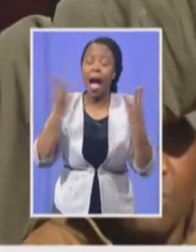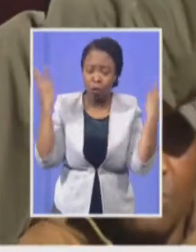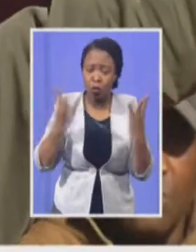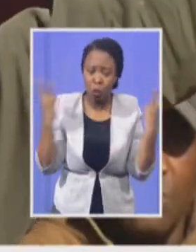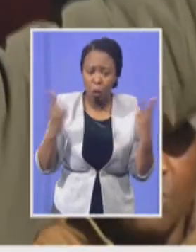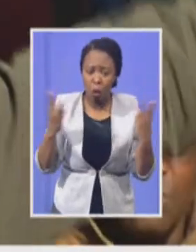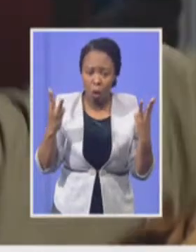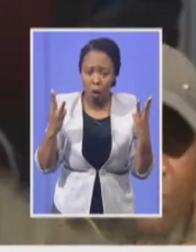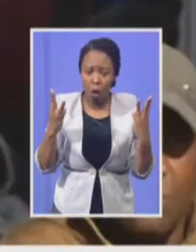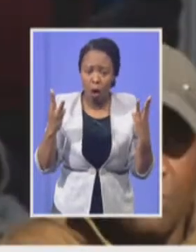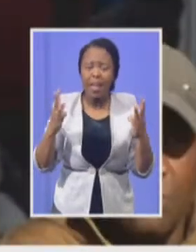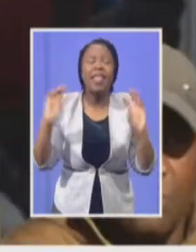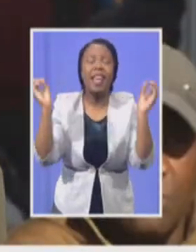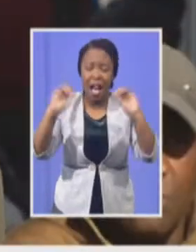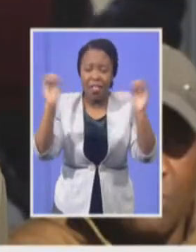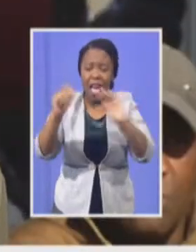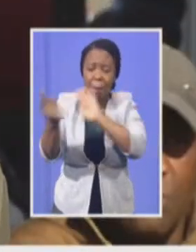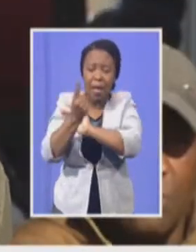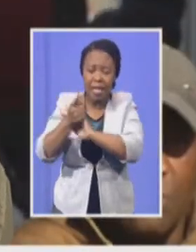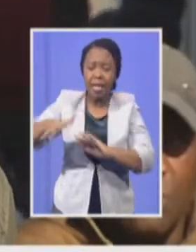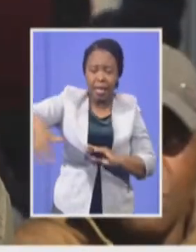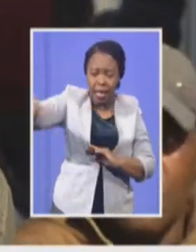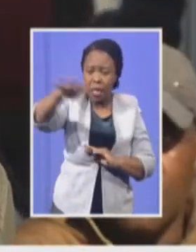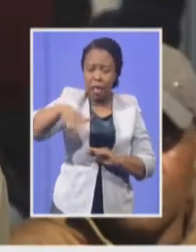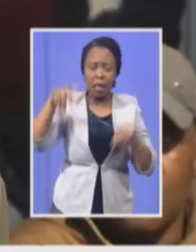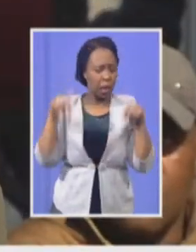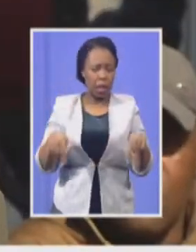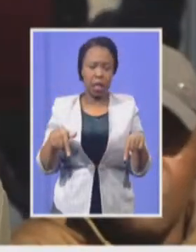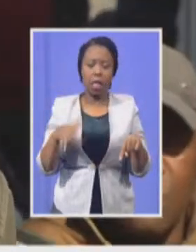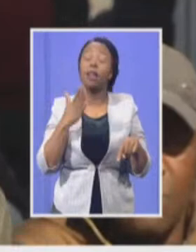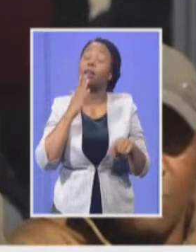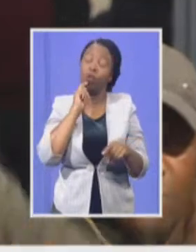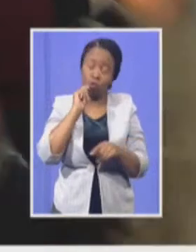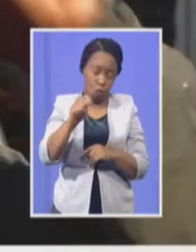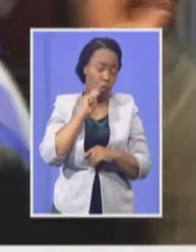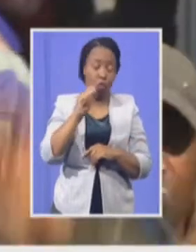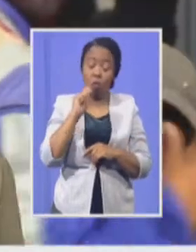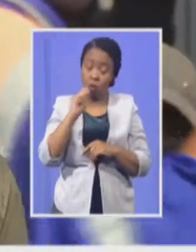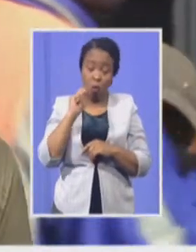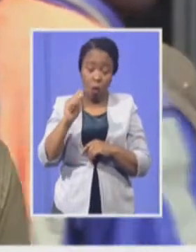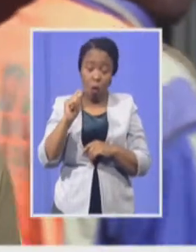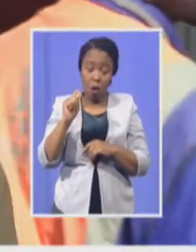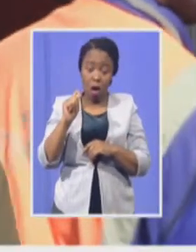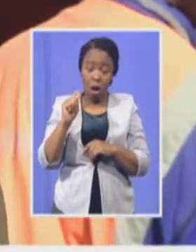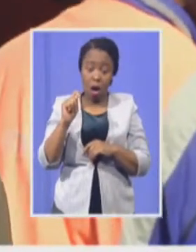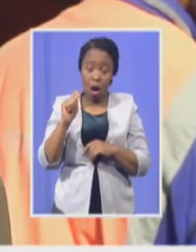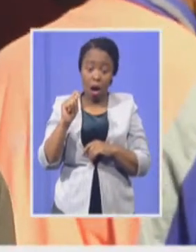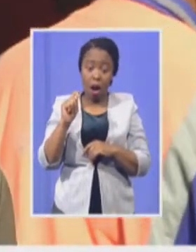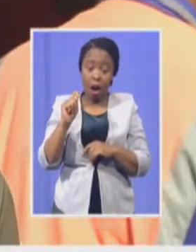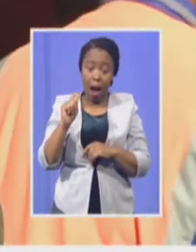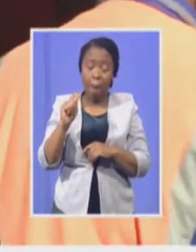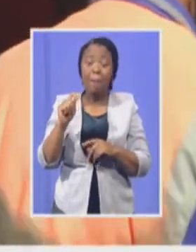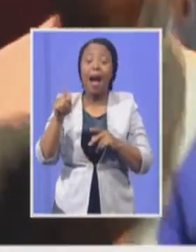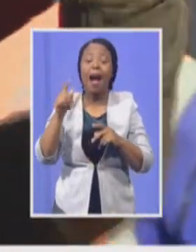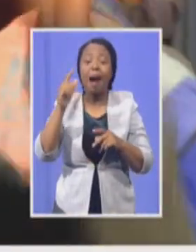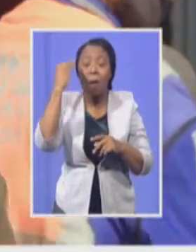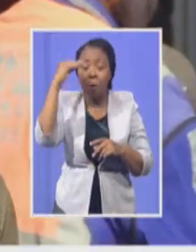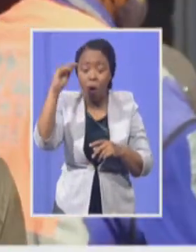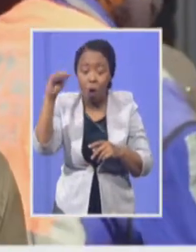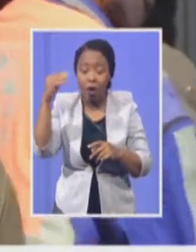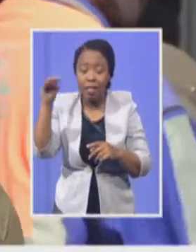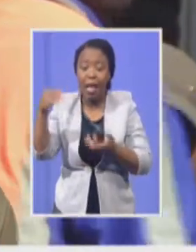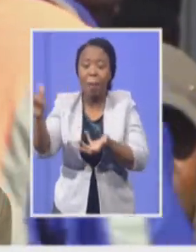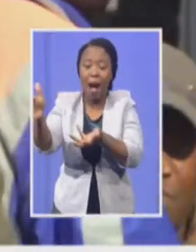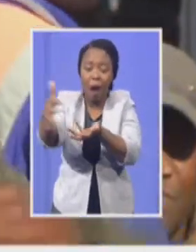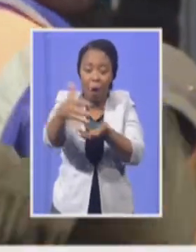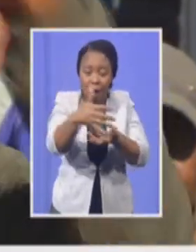hauna nthetsa halang ka sport ka rona ke nnete hore o tla ba fumana ba ilo koleka diplekeng tse ba